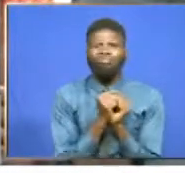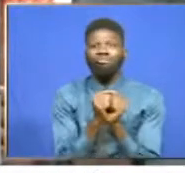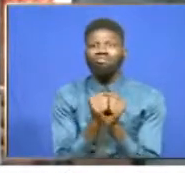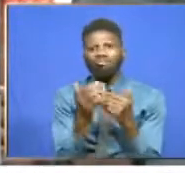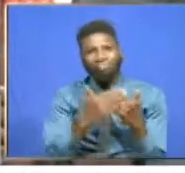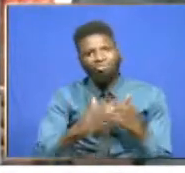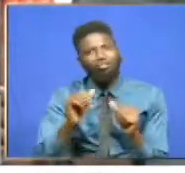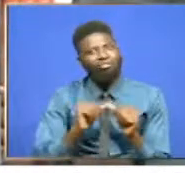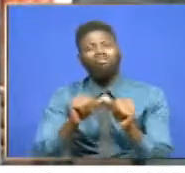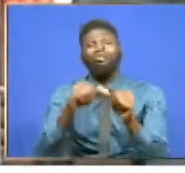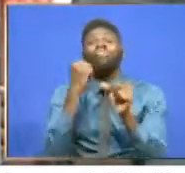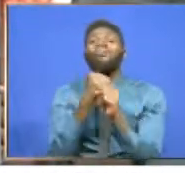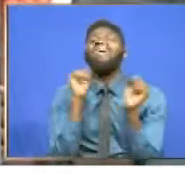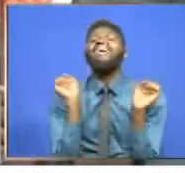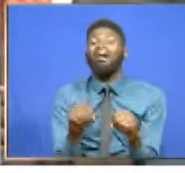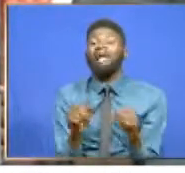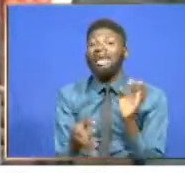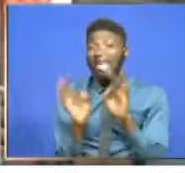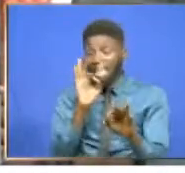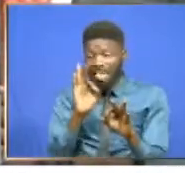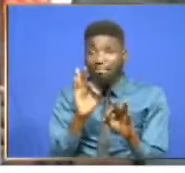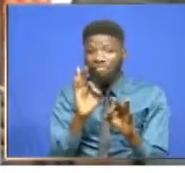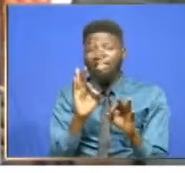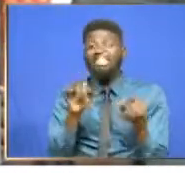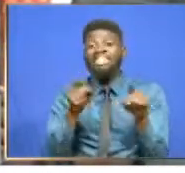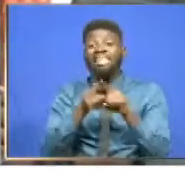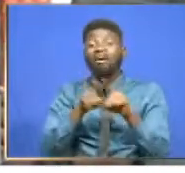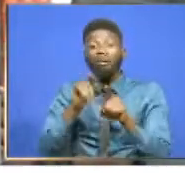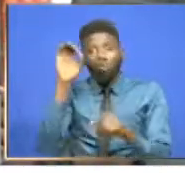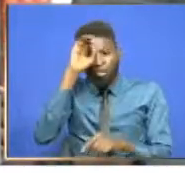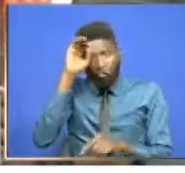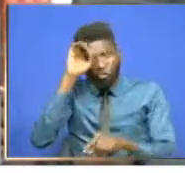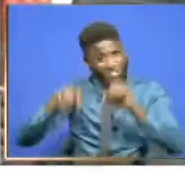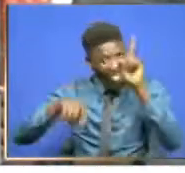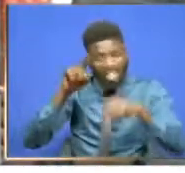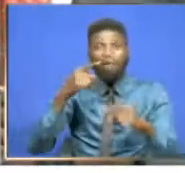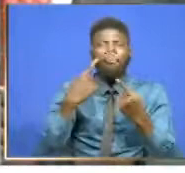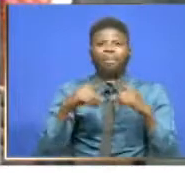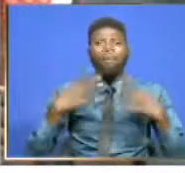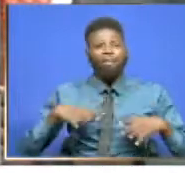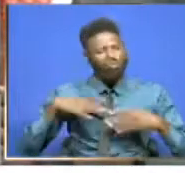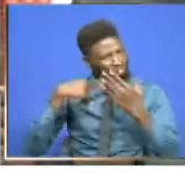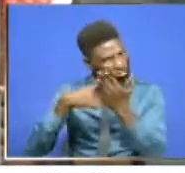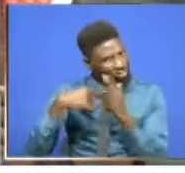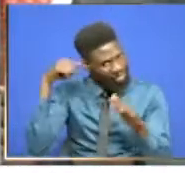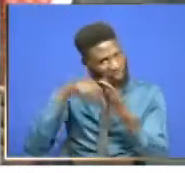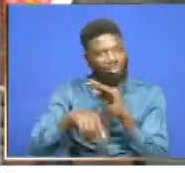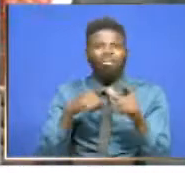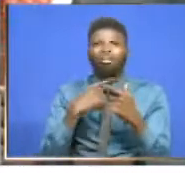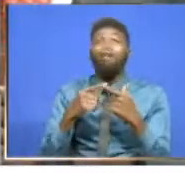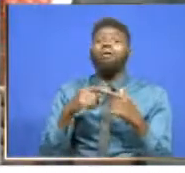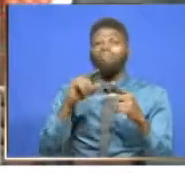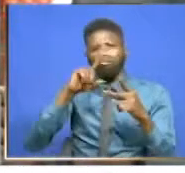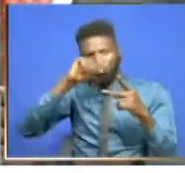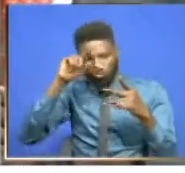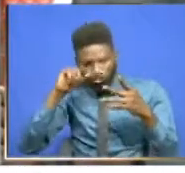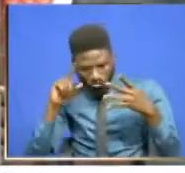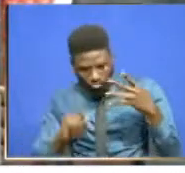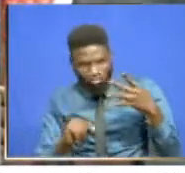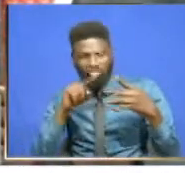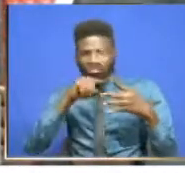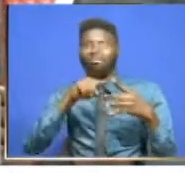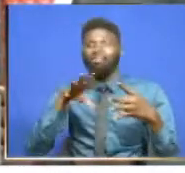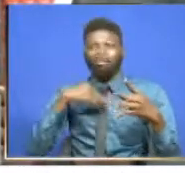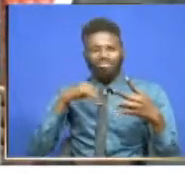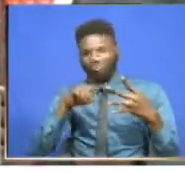so divergent, people will look at it very objectively and they'll tell you, this we can do, you can deal with. Mm-hmm. This we can't deal with. But then when you decide on an